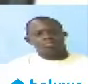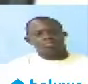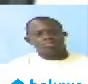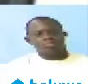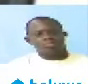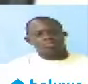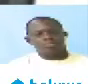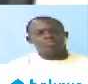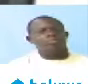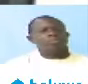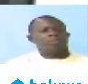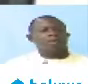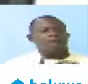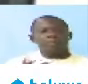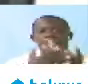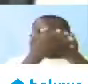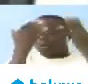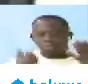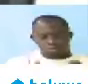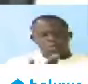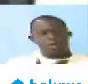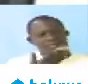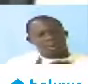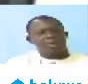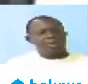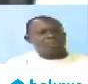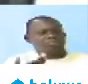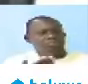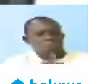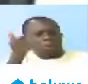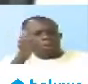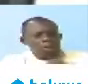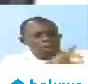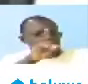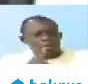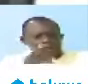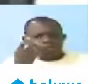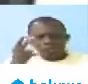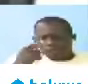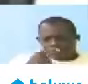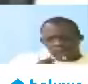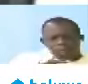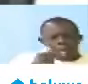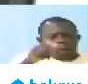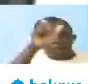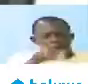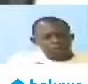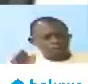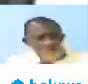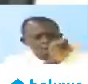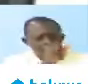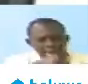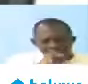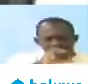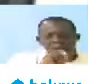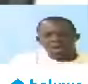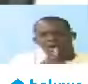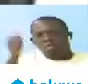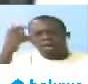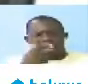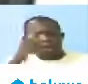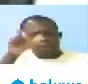long fang domani. We were many there, because in fact in one camp you will find some Gambians on this side and some Gambians on the other side, and